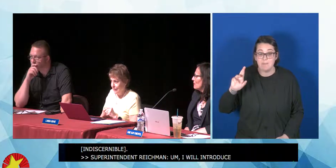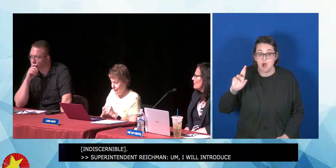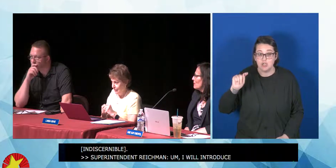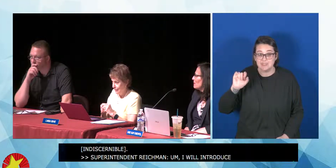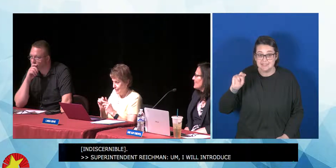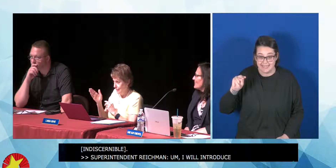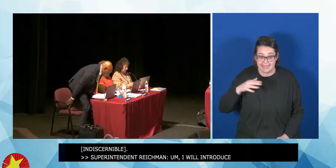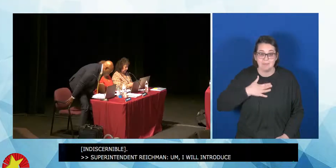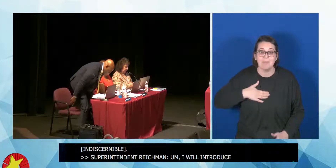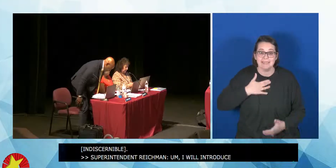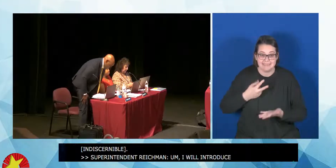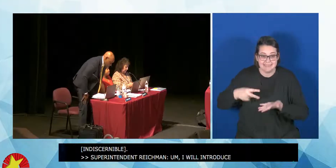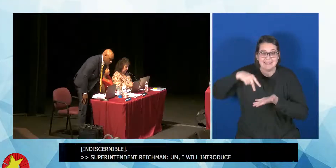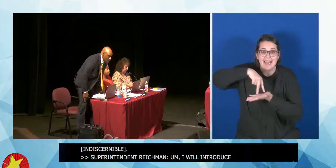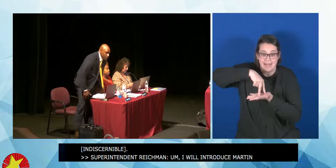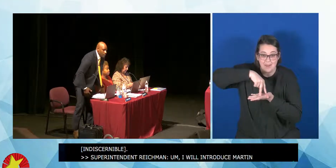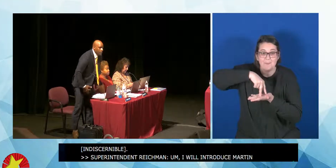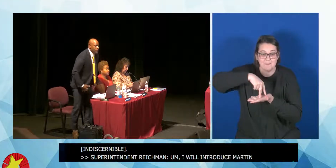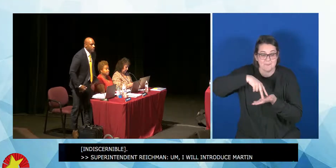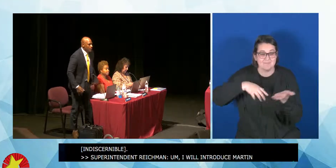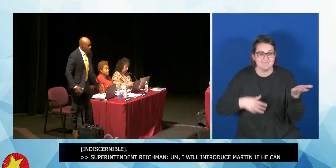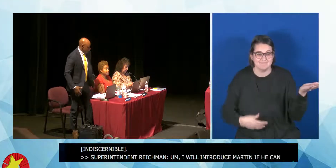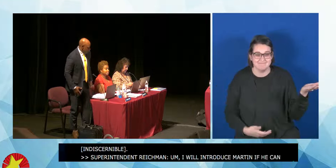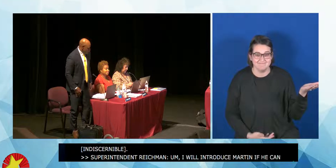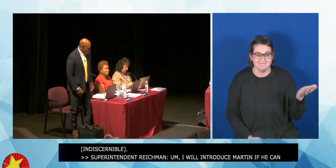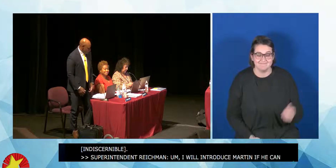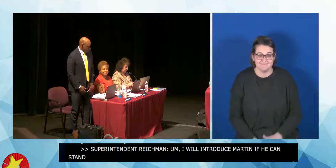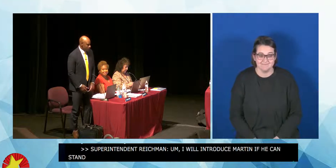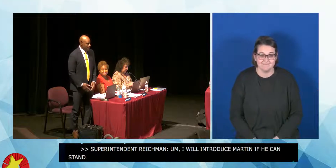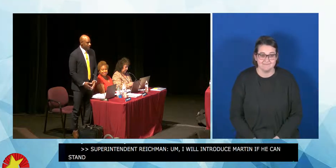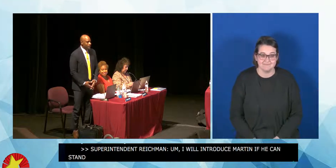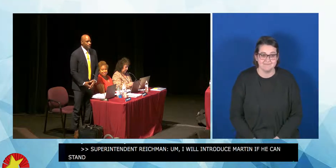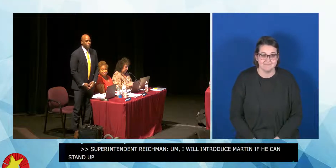a minute. Okay.